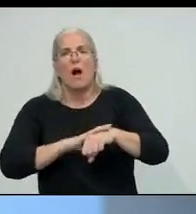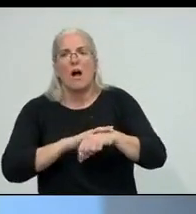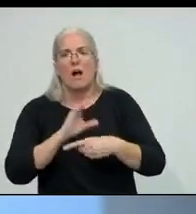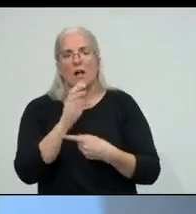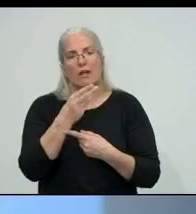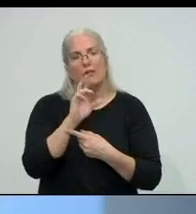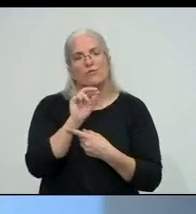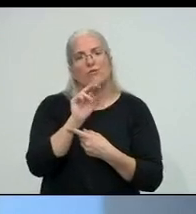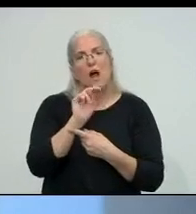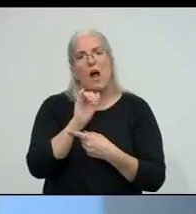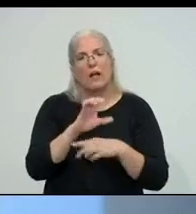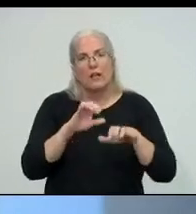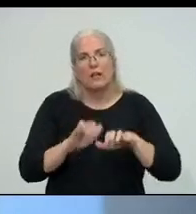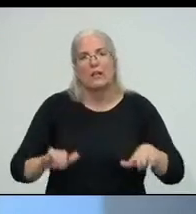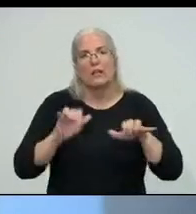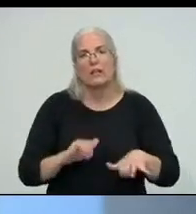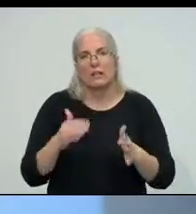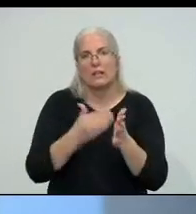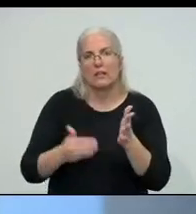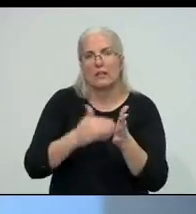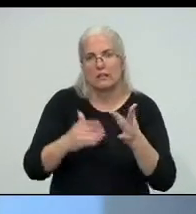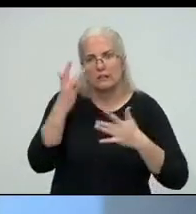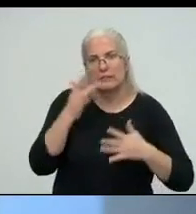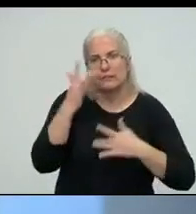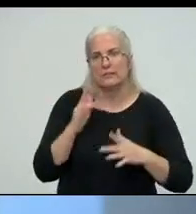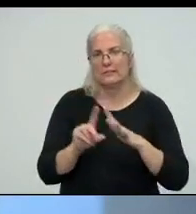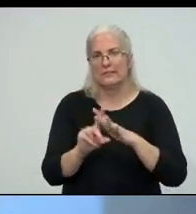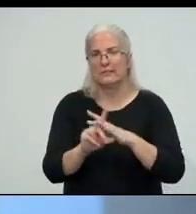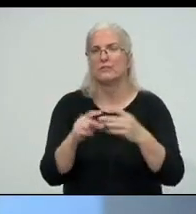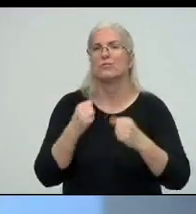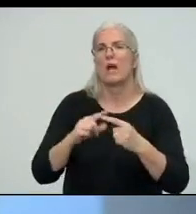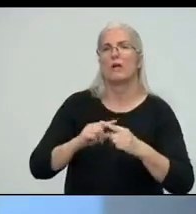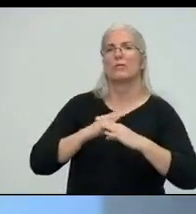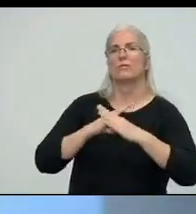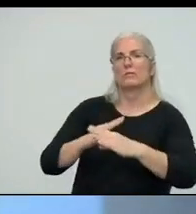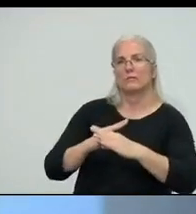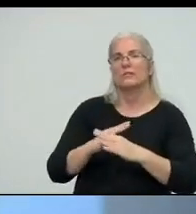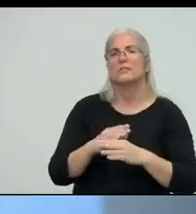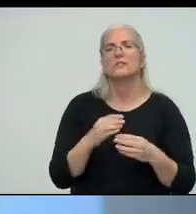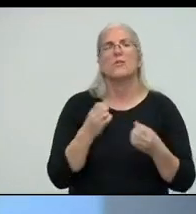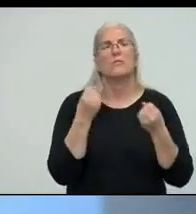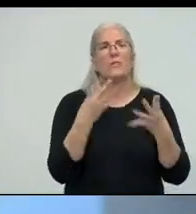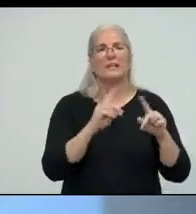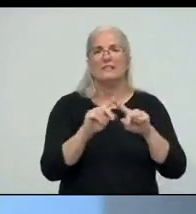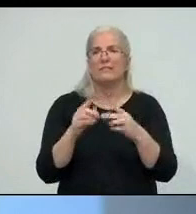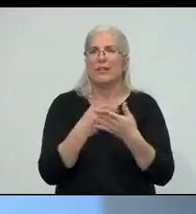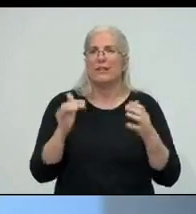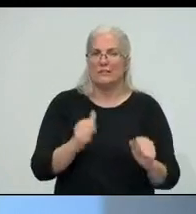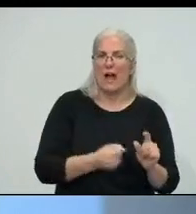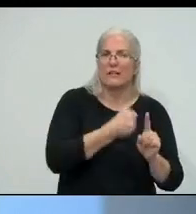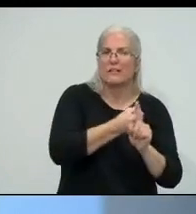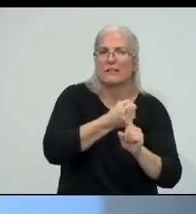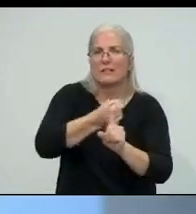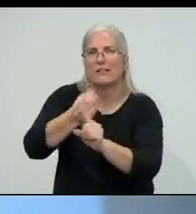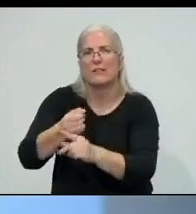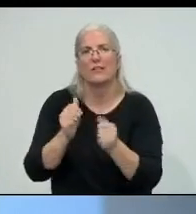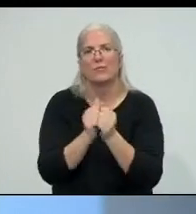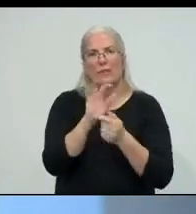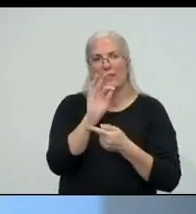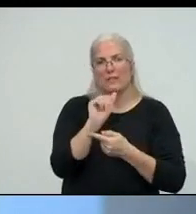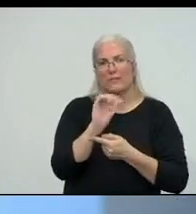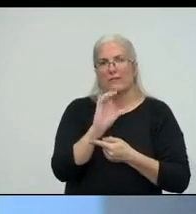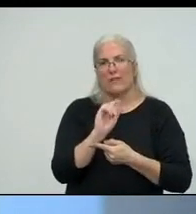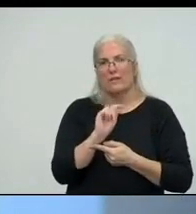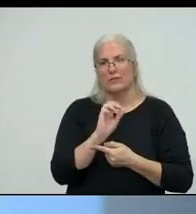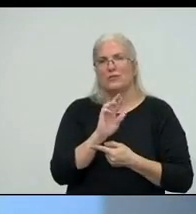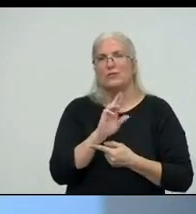know that there are major differences that are impacted by these factors in chronic disease outcomes, for instance.